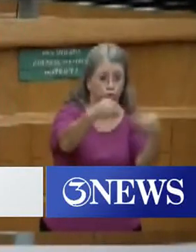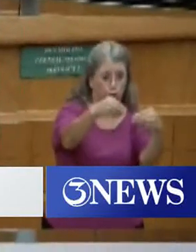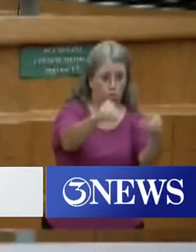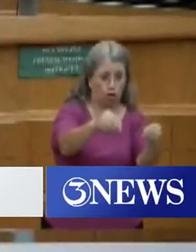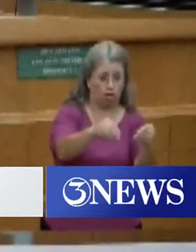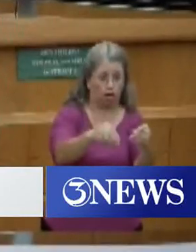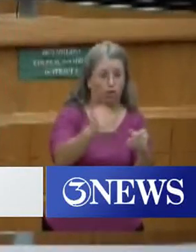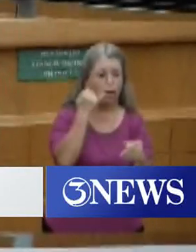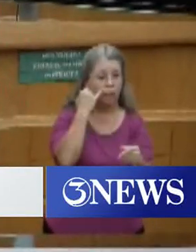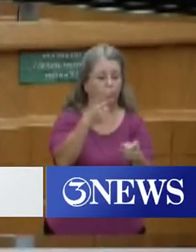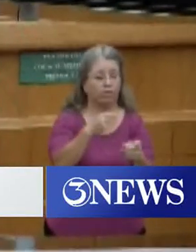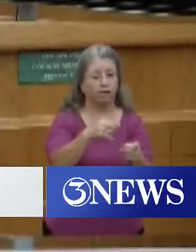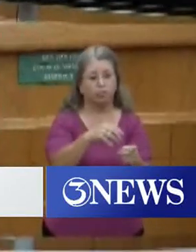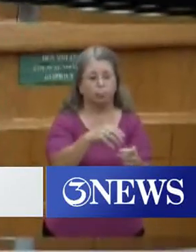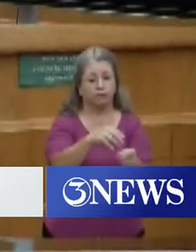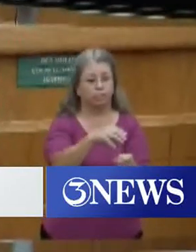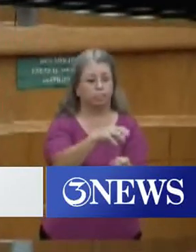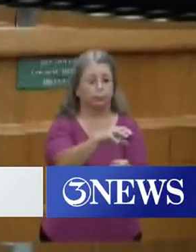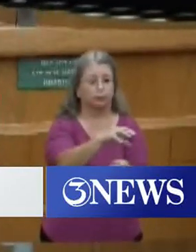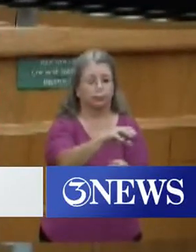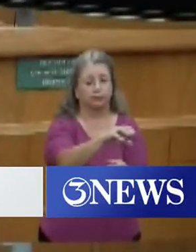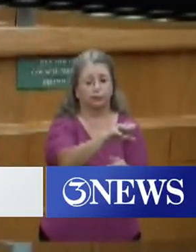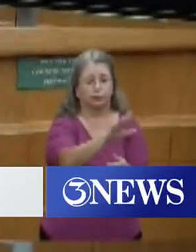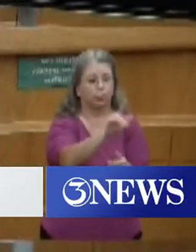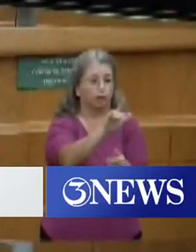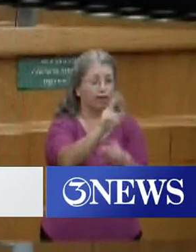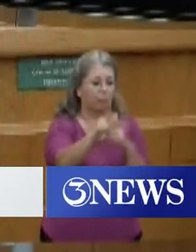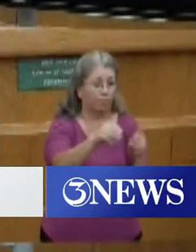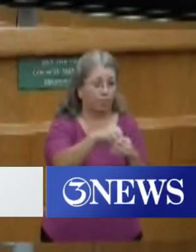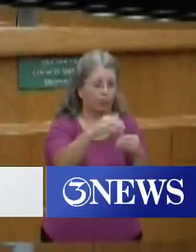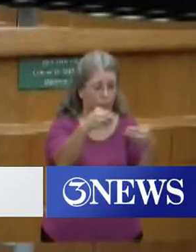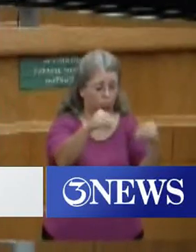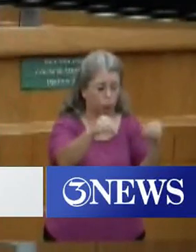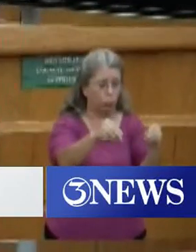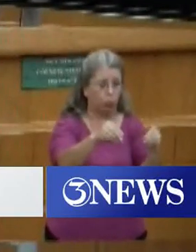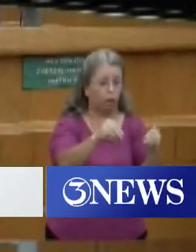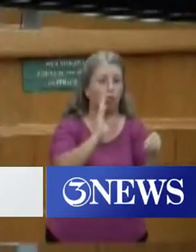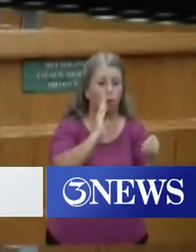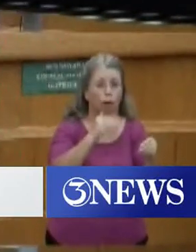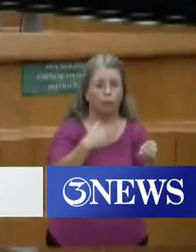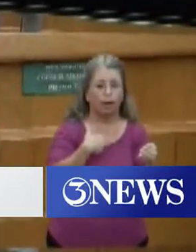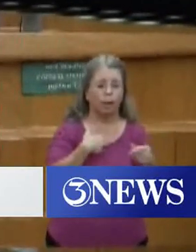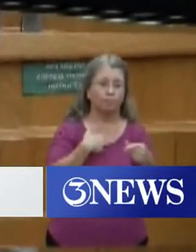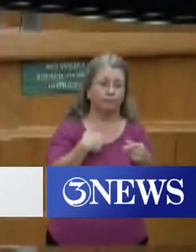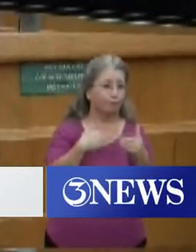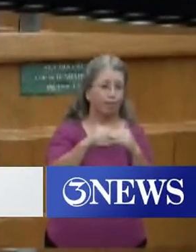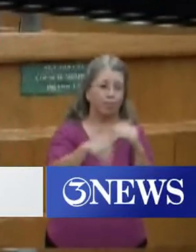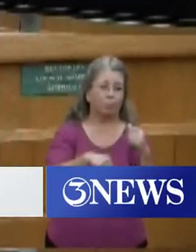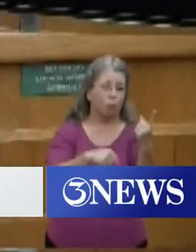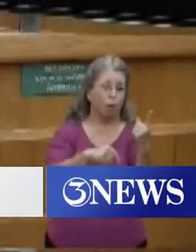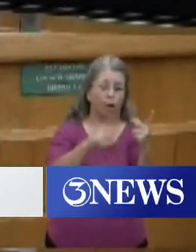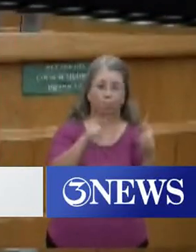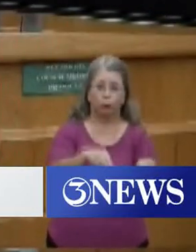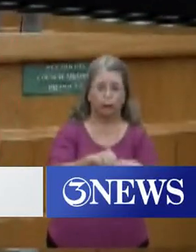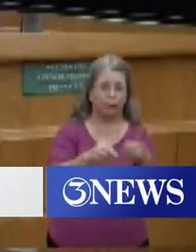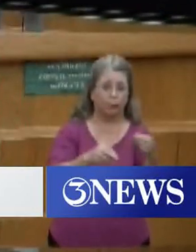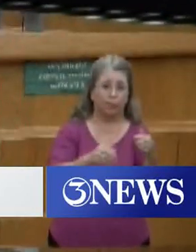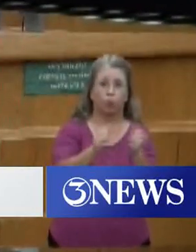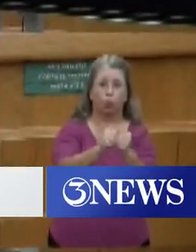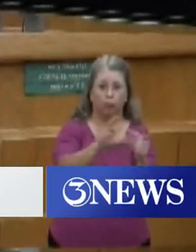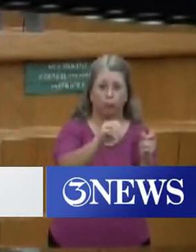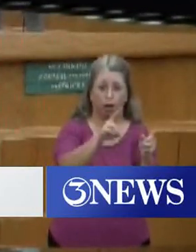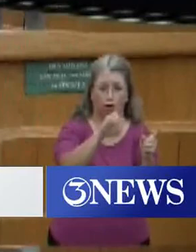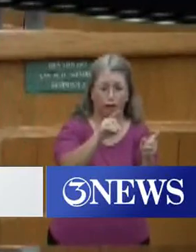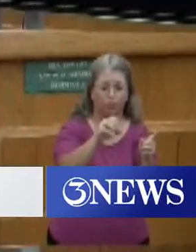in the store, there's going to be, on average, at least one person in there that actually has COVID-19. So don't chance it with your mask. You need the mask